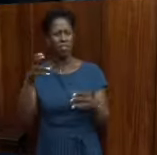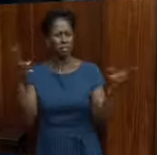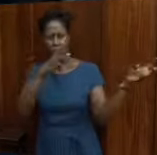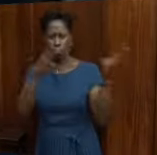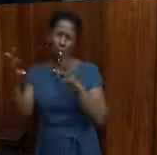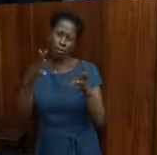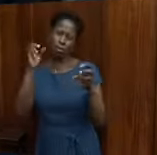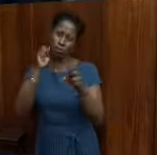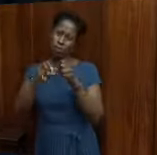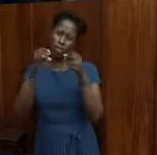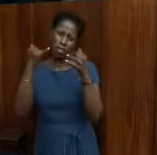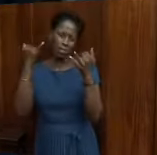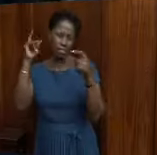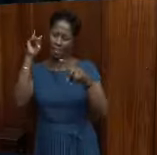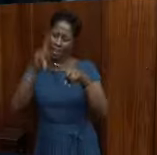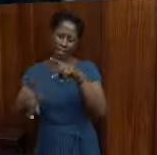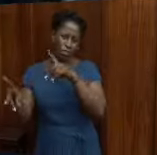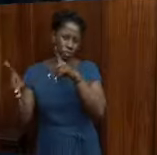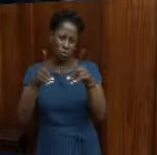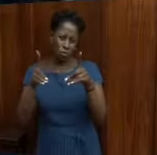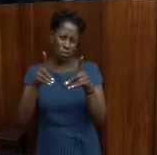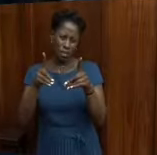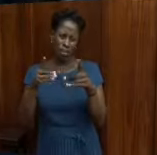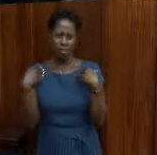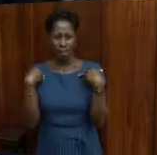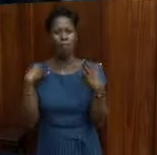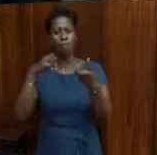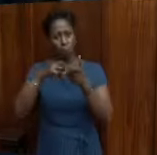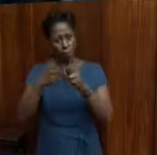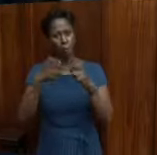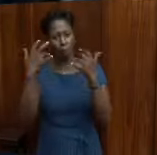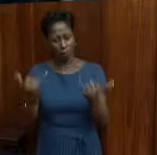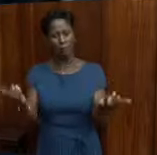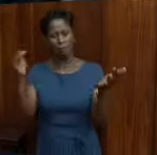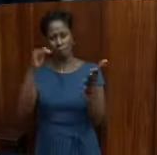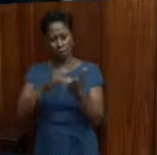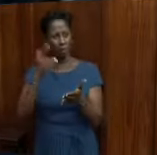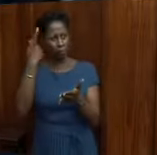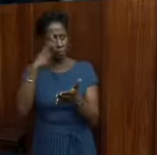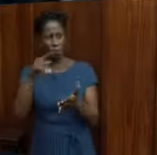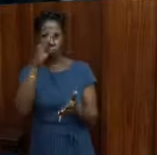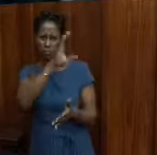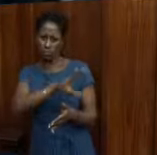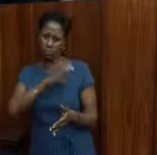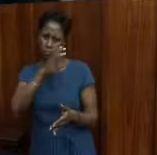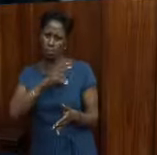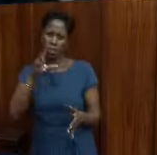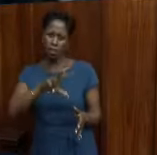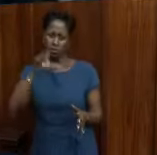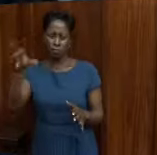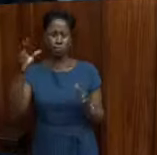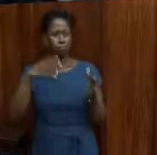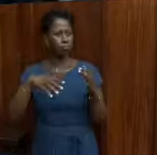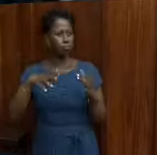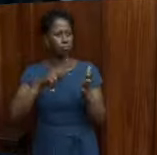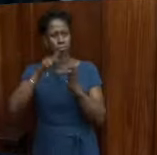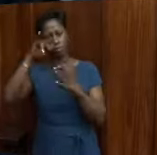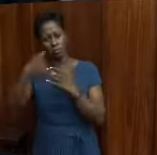to cooperate with the UK and the EU to eliminate the Schengen area visa-free travel for countries that sell